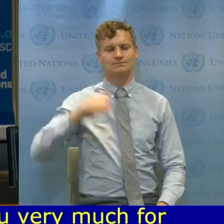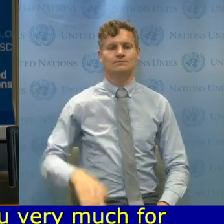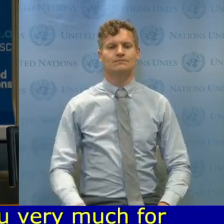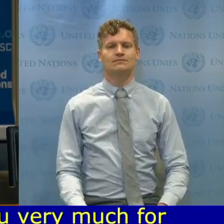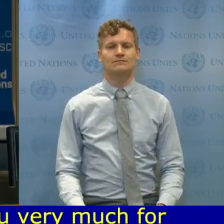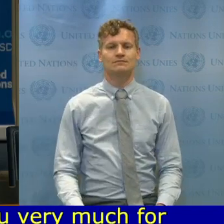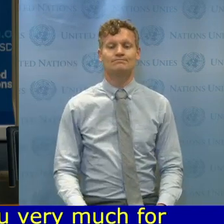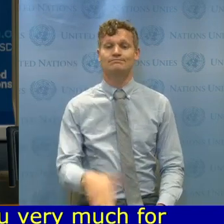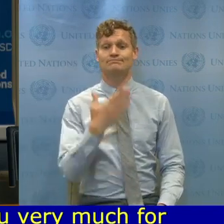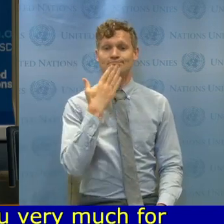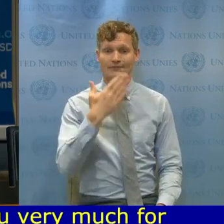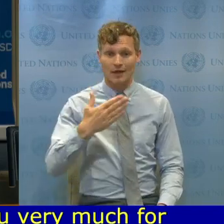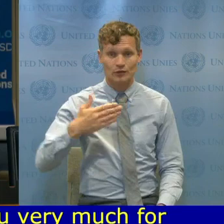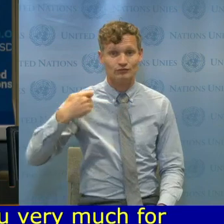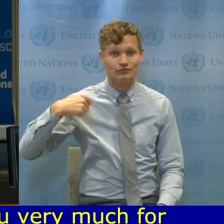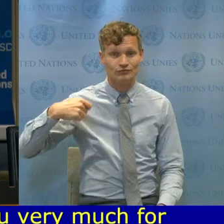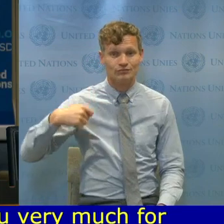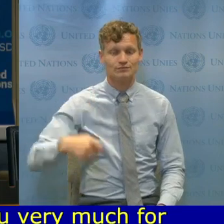Thank you, Madam Chairman.